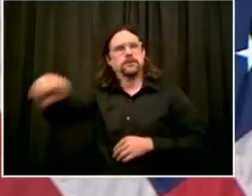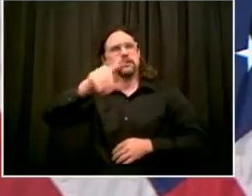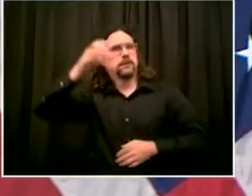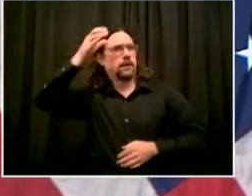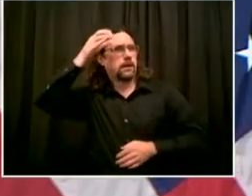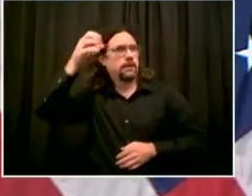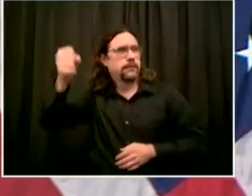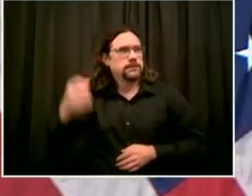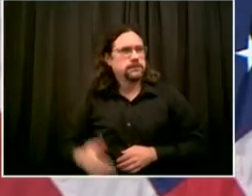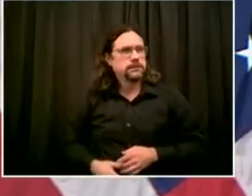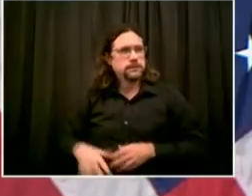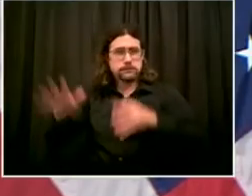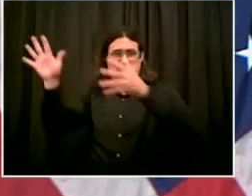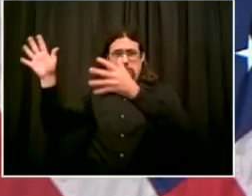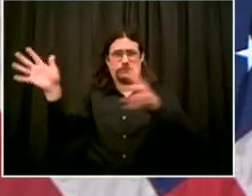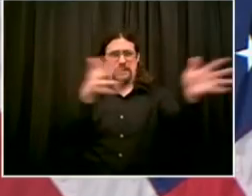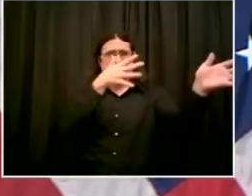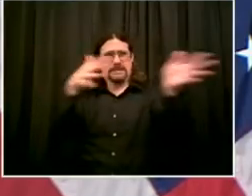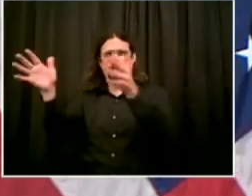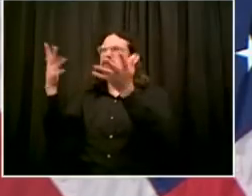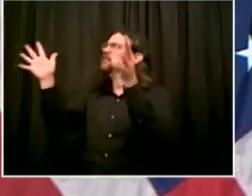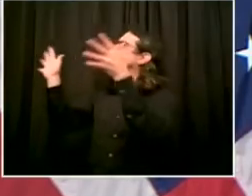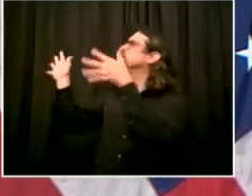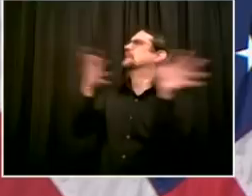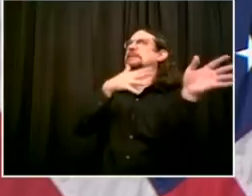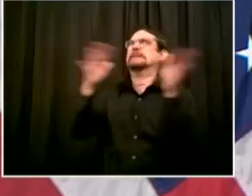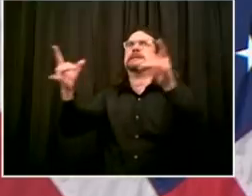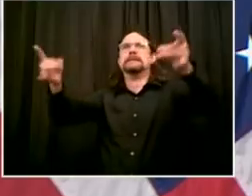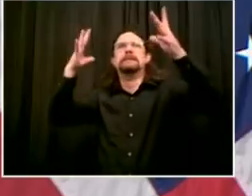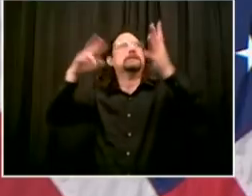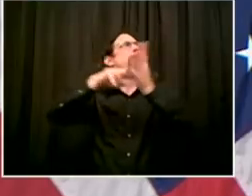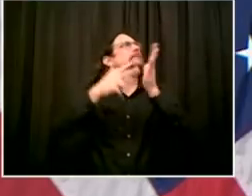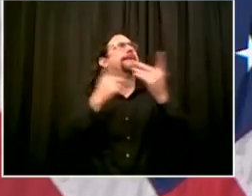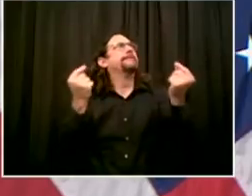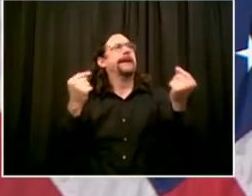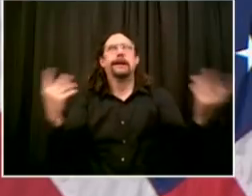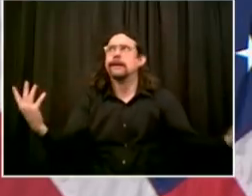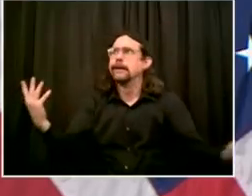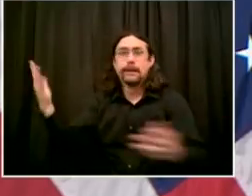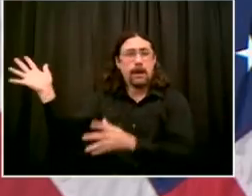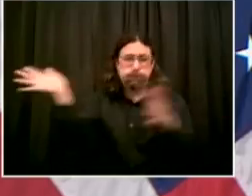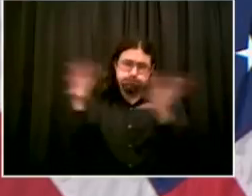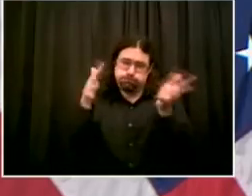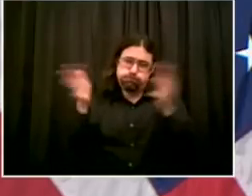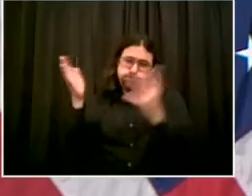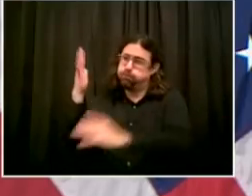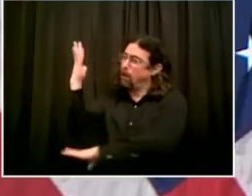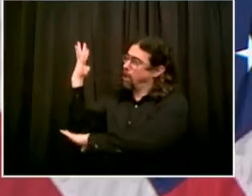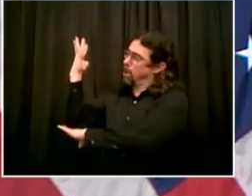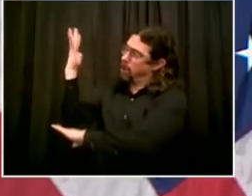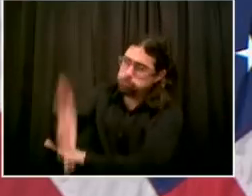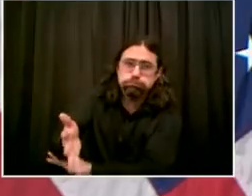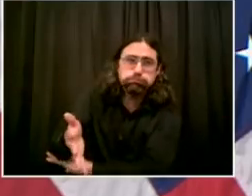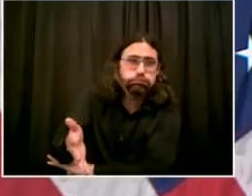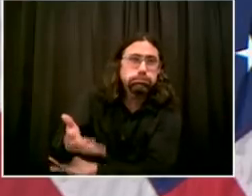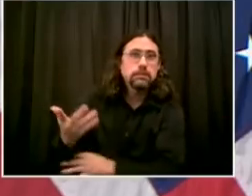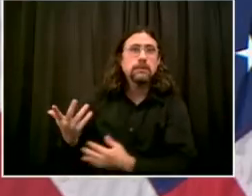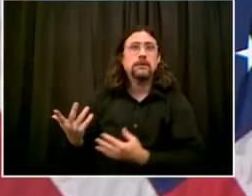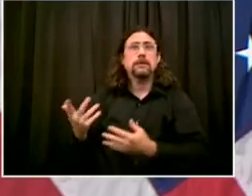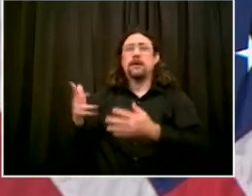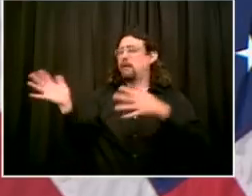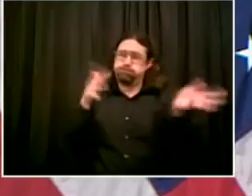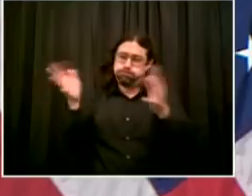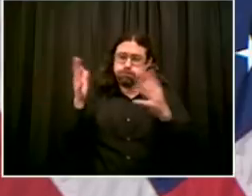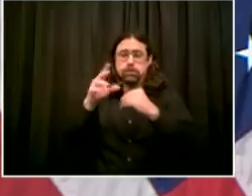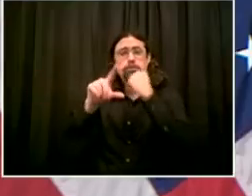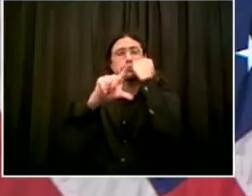objects that could be potentially dangerous conditions. Tree limbs, garbage cans, yard debris. We want you to secure all of these things so we make sure